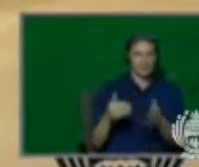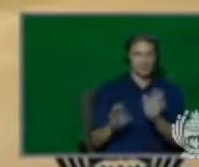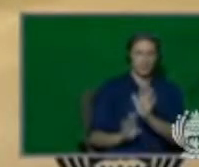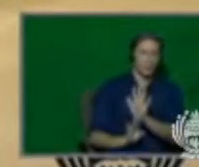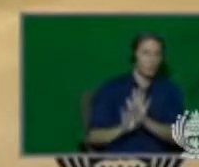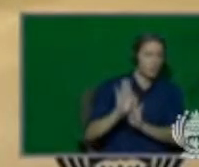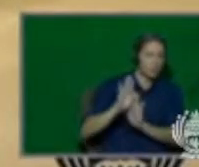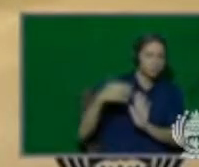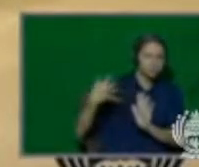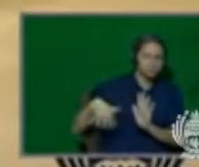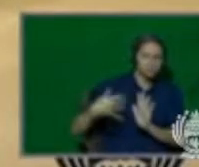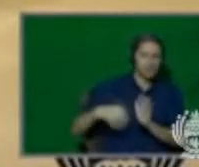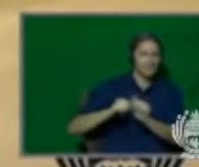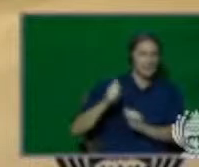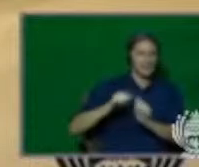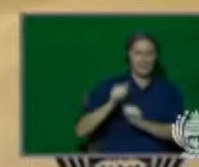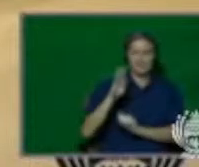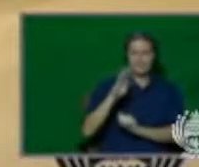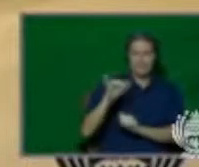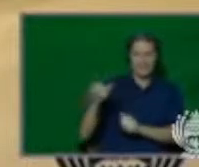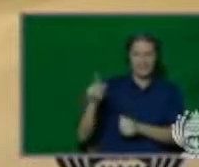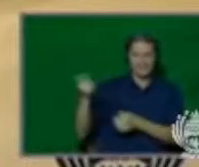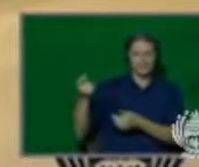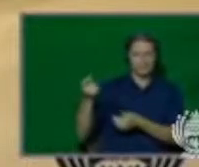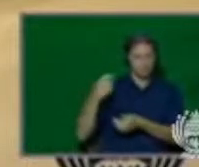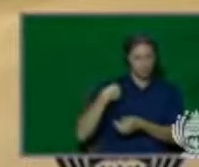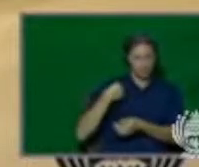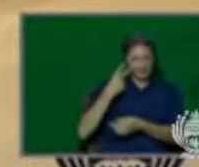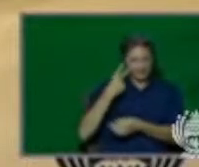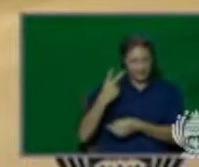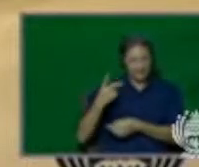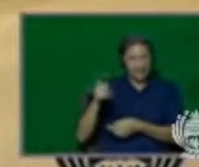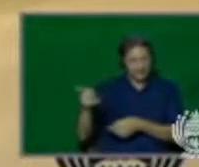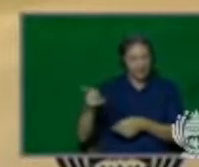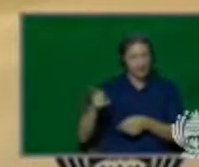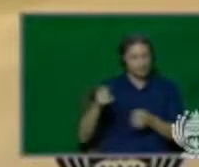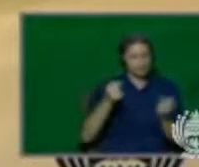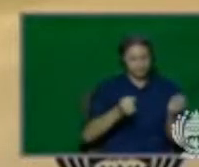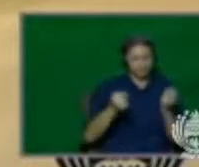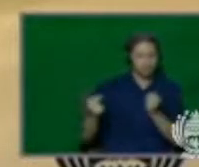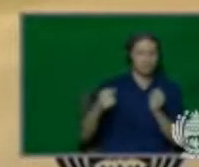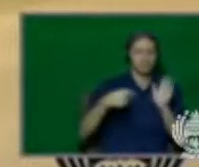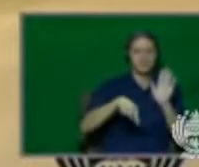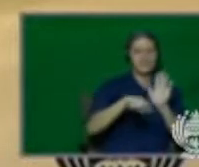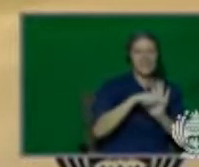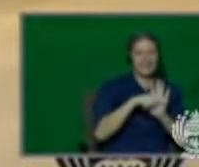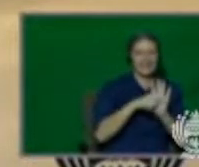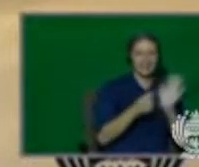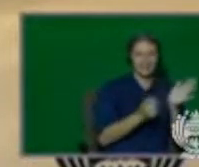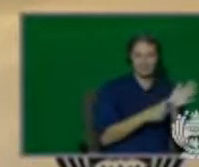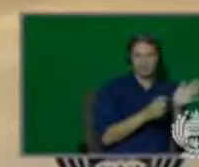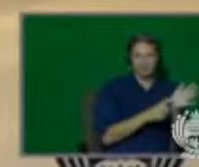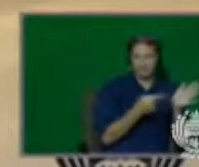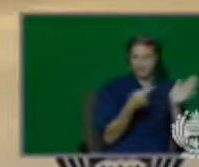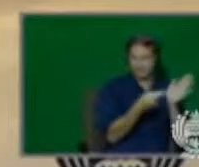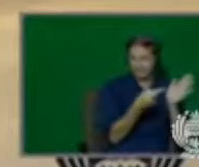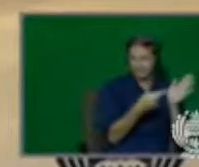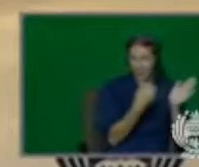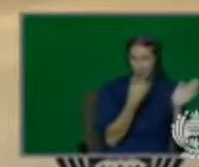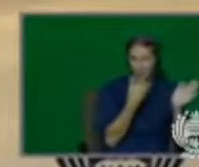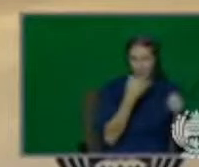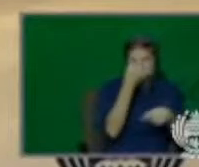This means billions of rand are owed to the state. The revenue collector has also